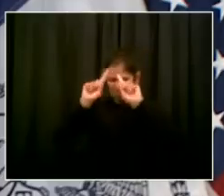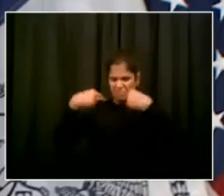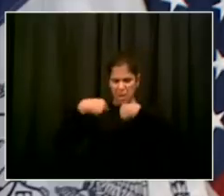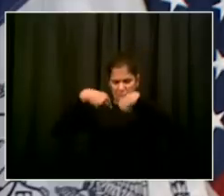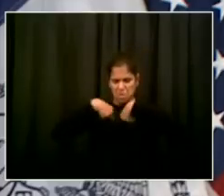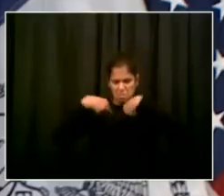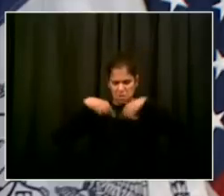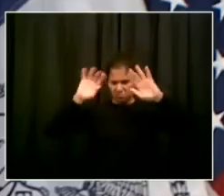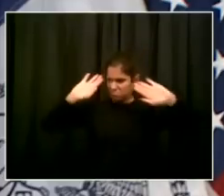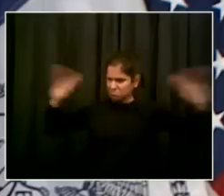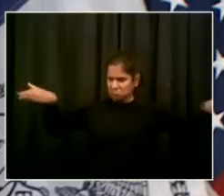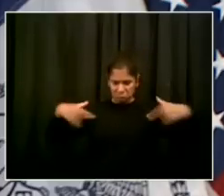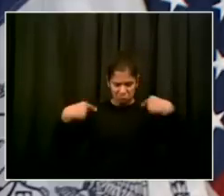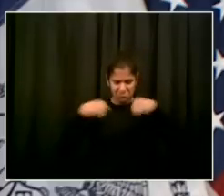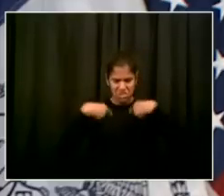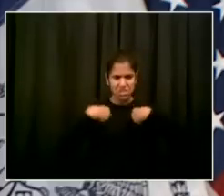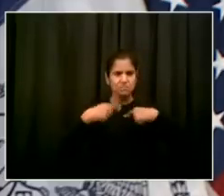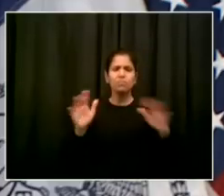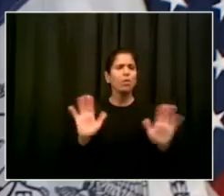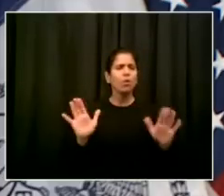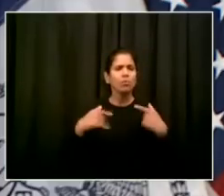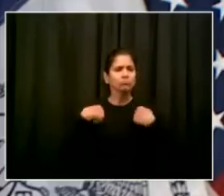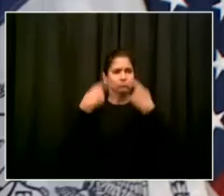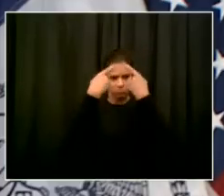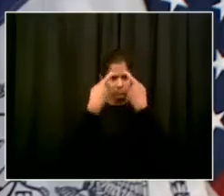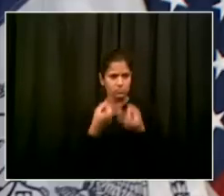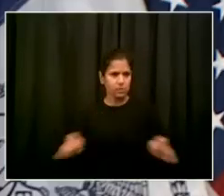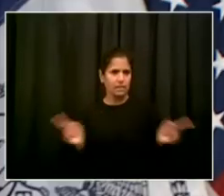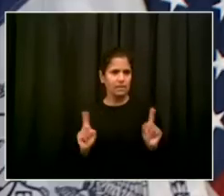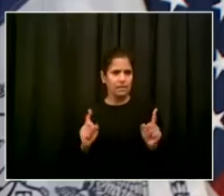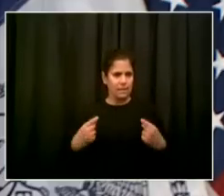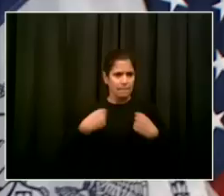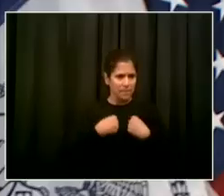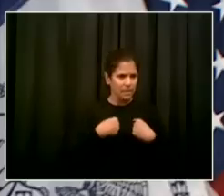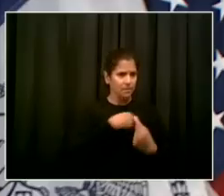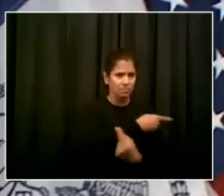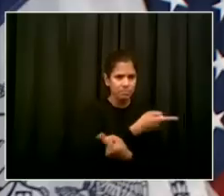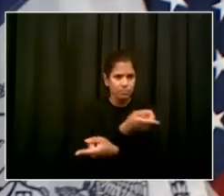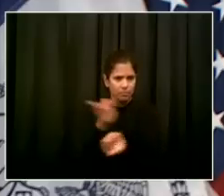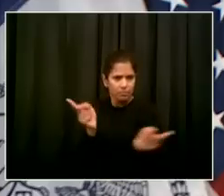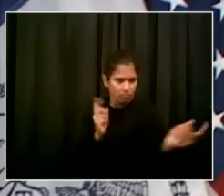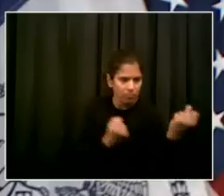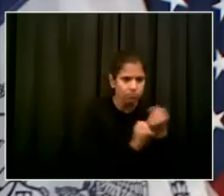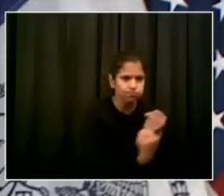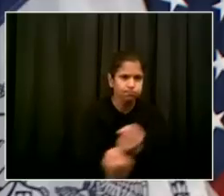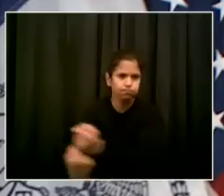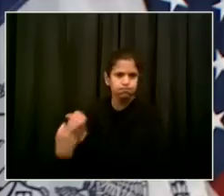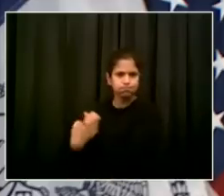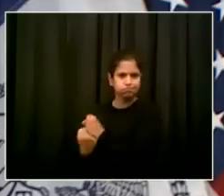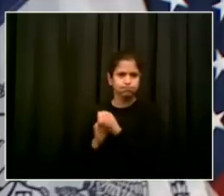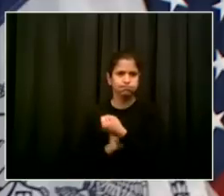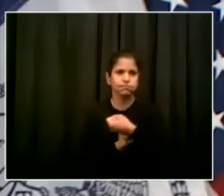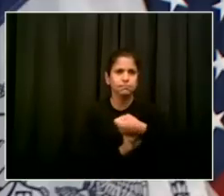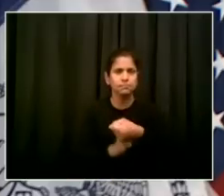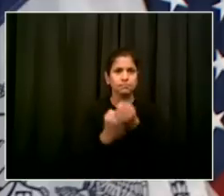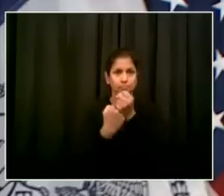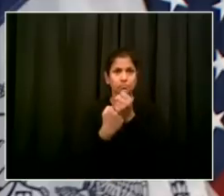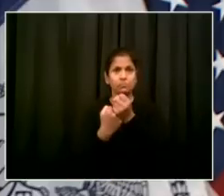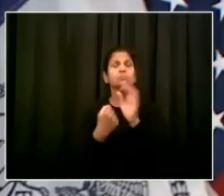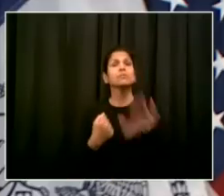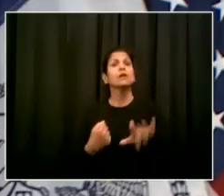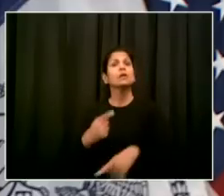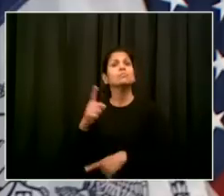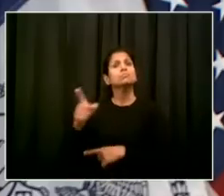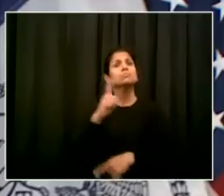And of course, it gets harder to do this with every month. And in some ways, it does lead people to let their guard down a little bit. And that always leads